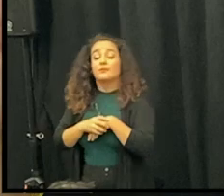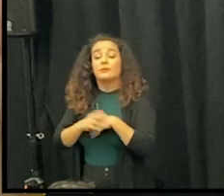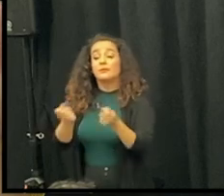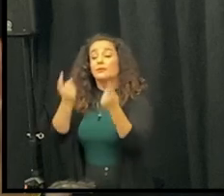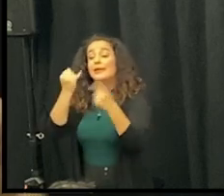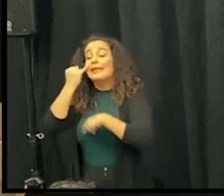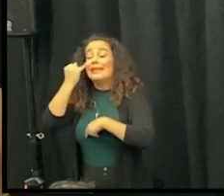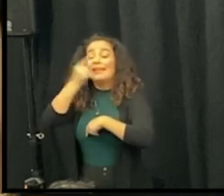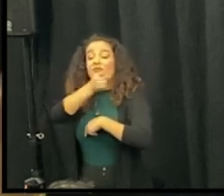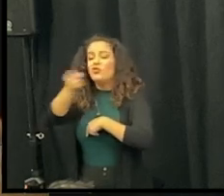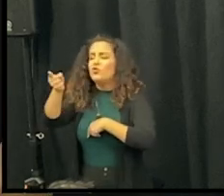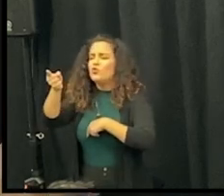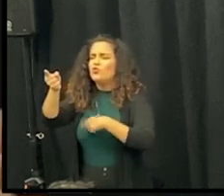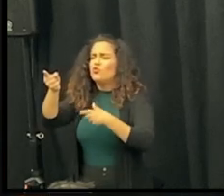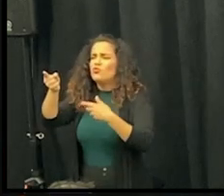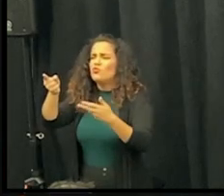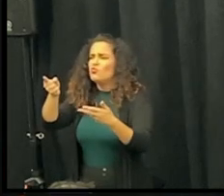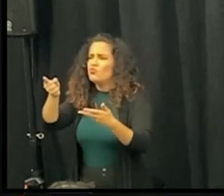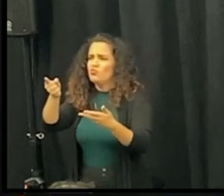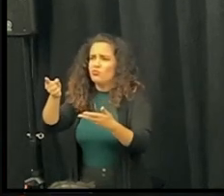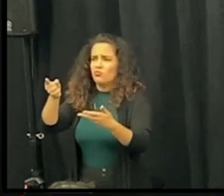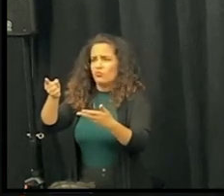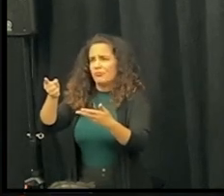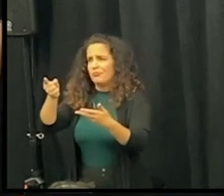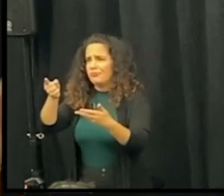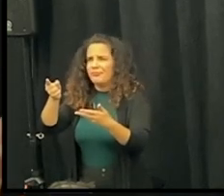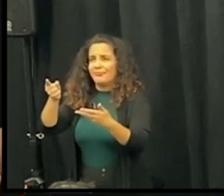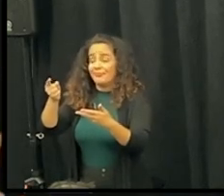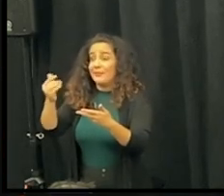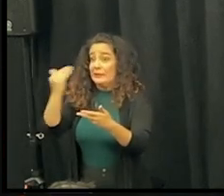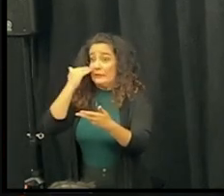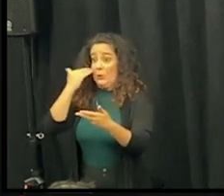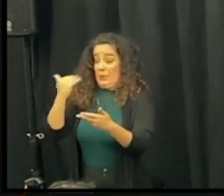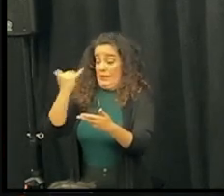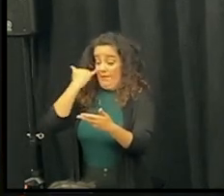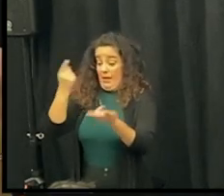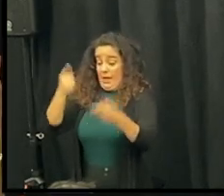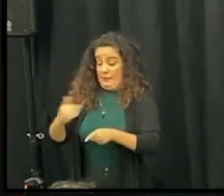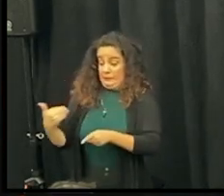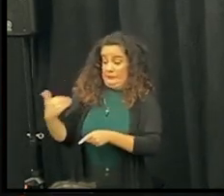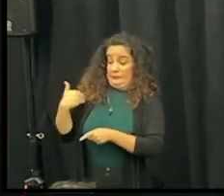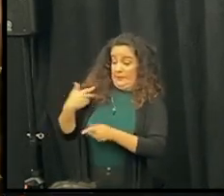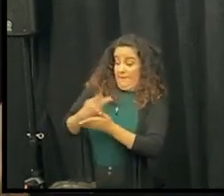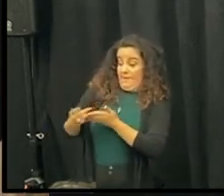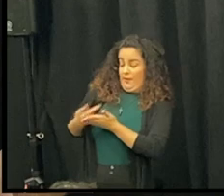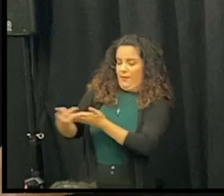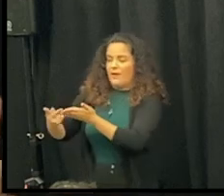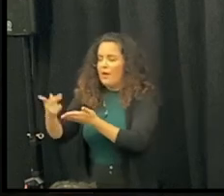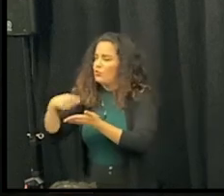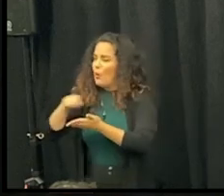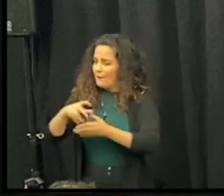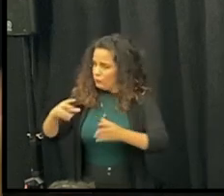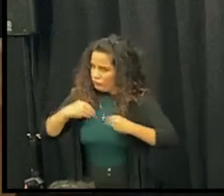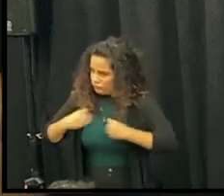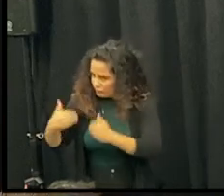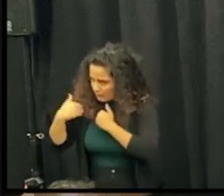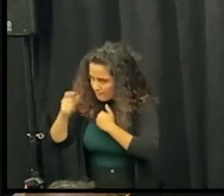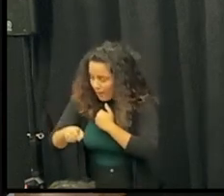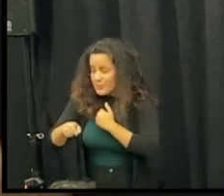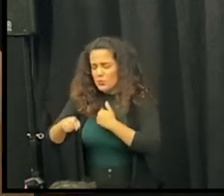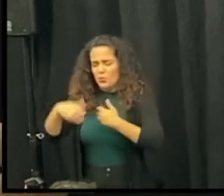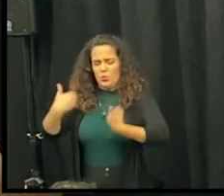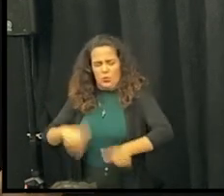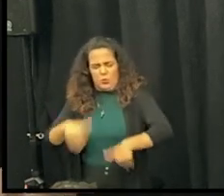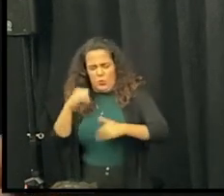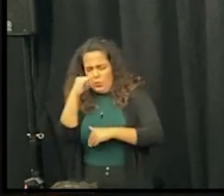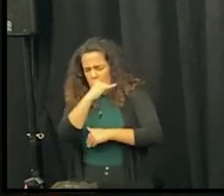any, you had to take accountability for any past failings, which was a really radical thing, but it was awesome